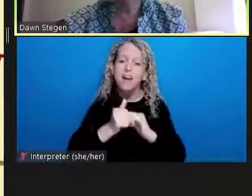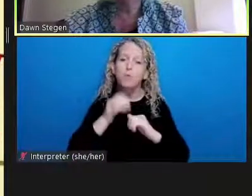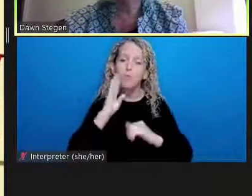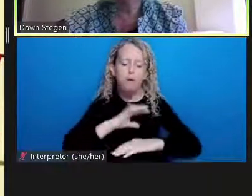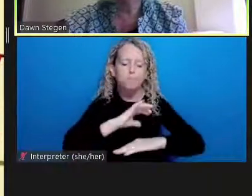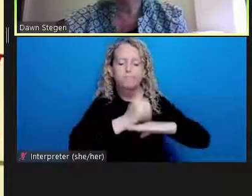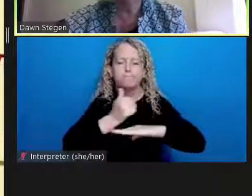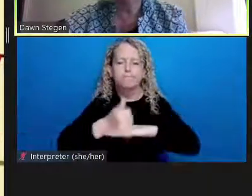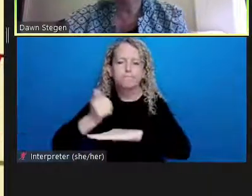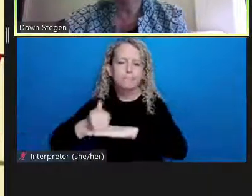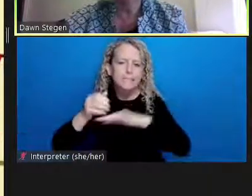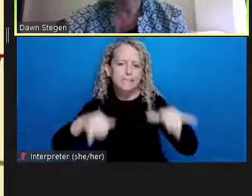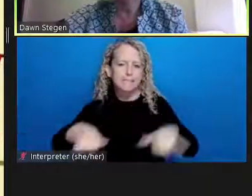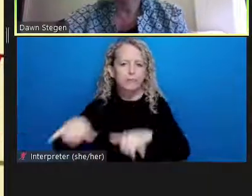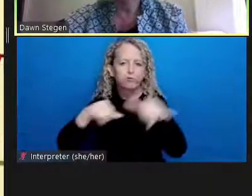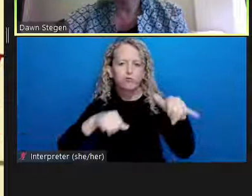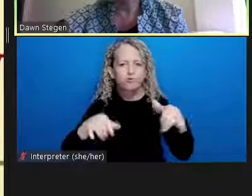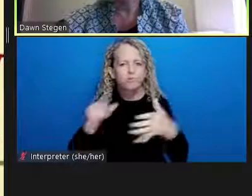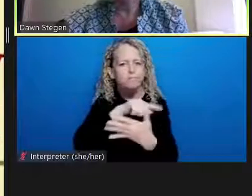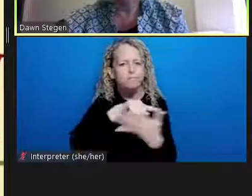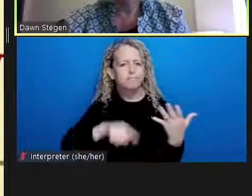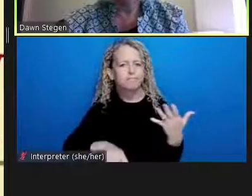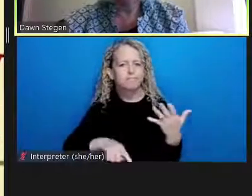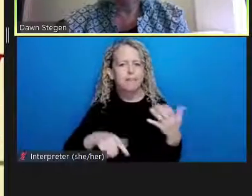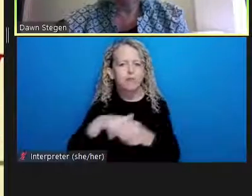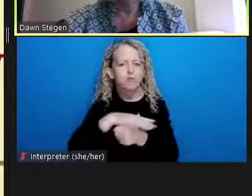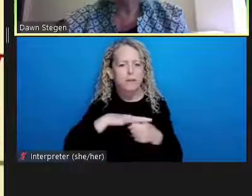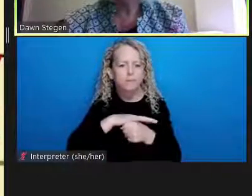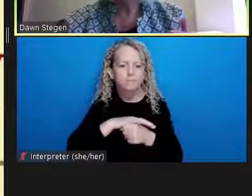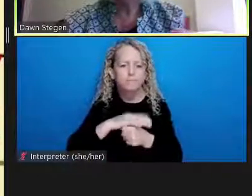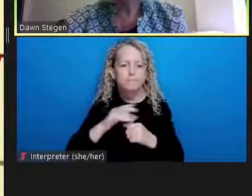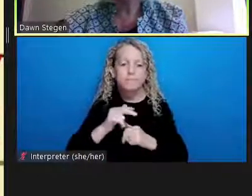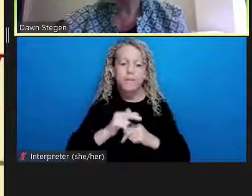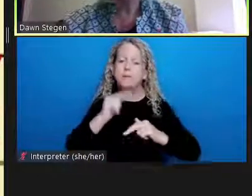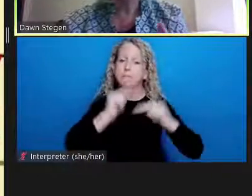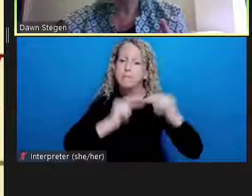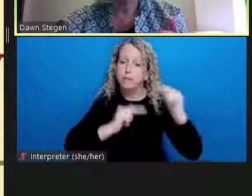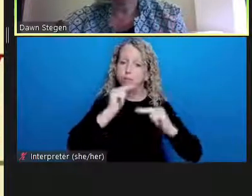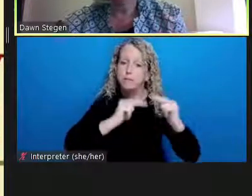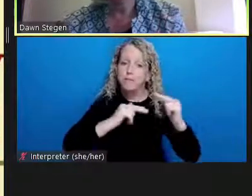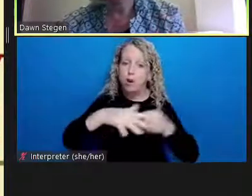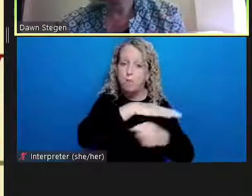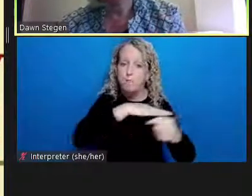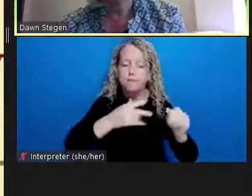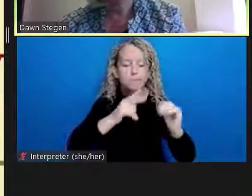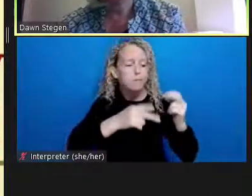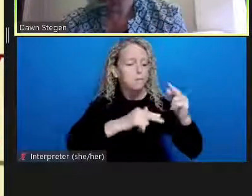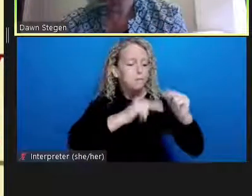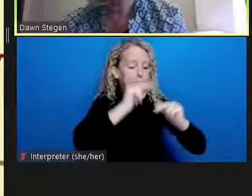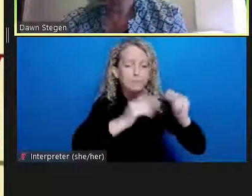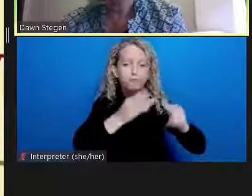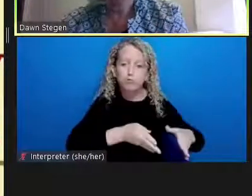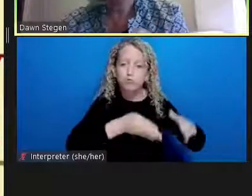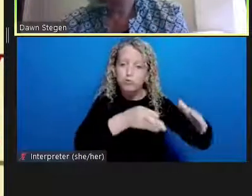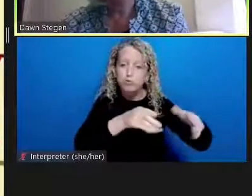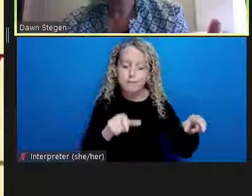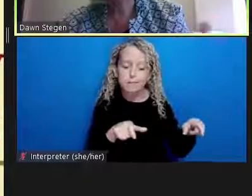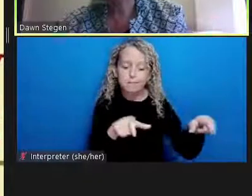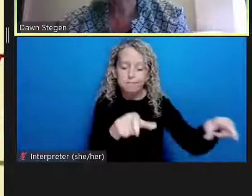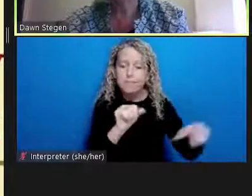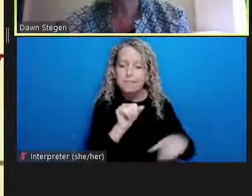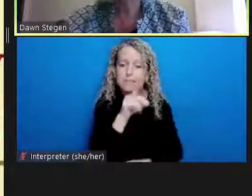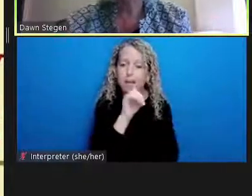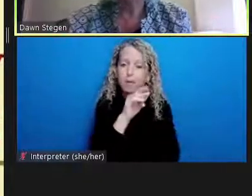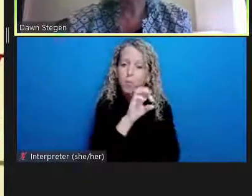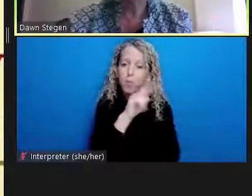in the following areas. Built environment, well, that's about buildings and streets and sidewalks and parks